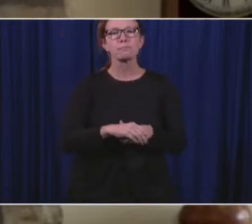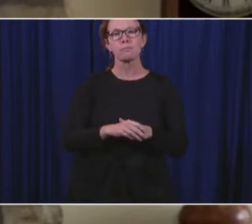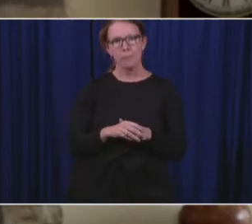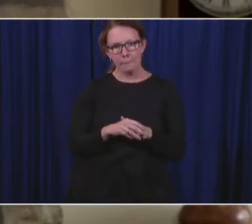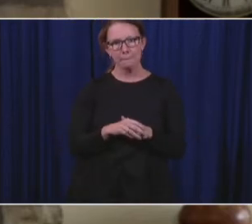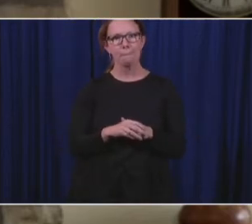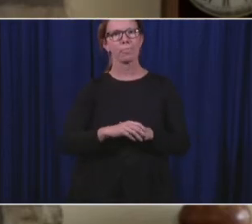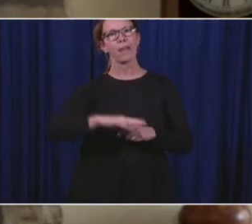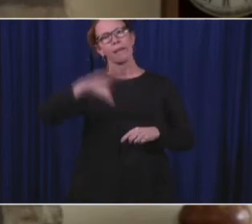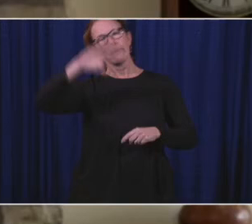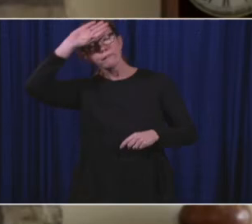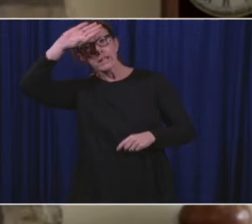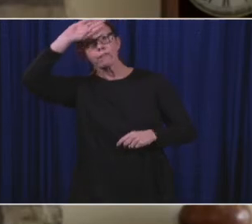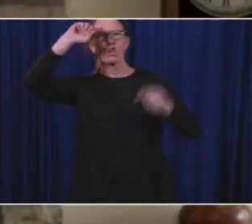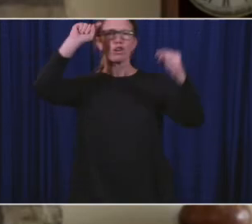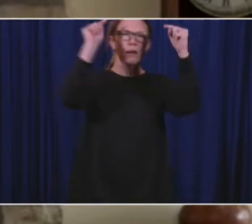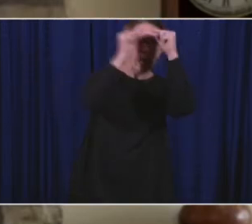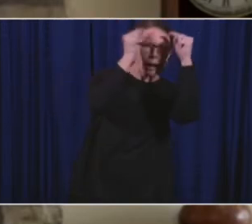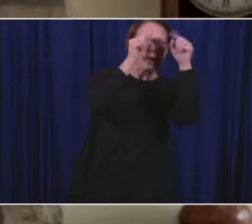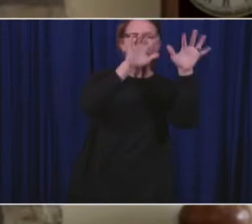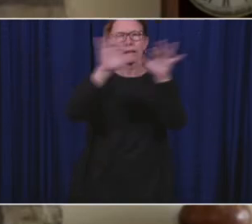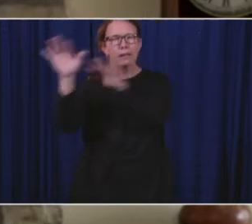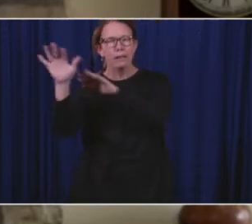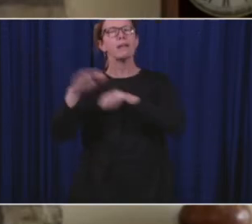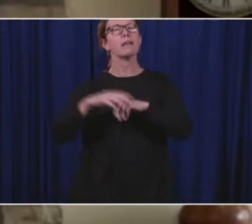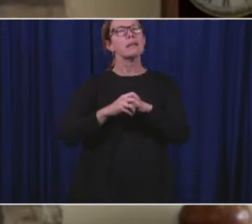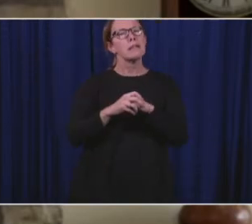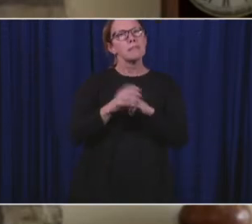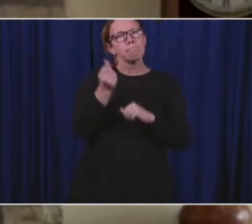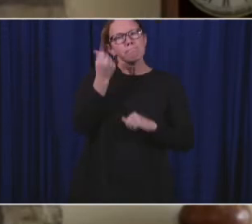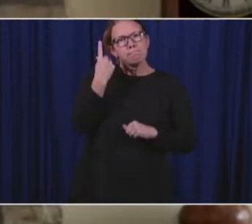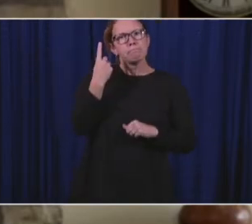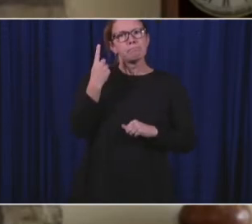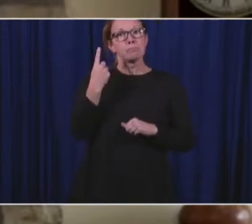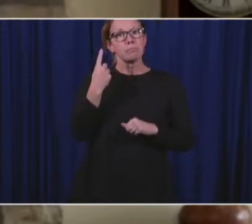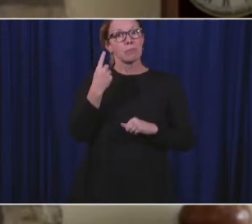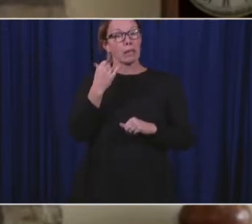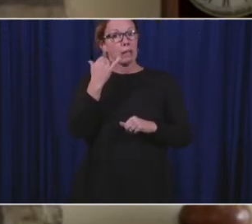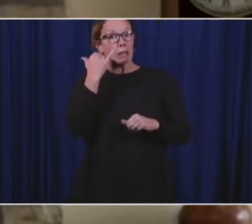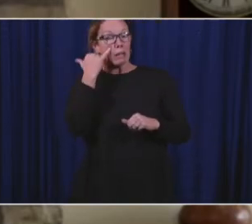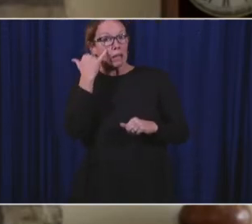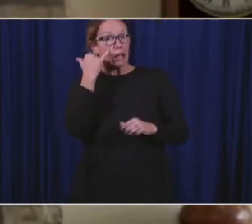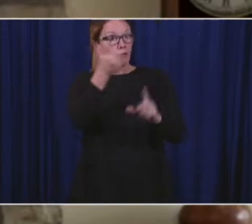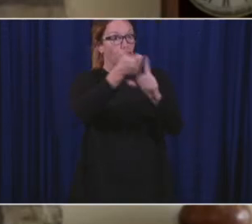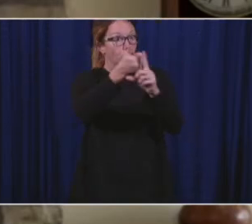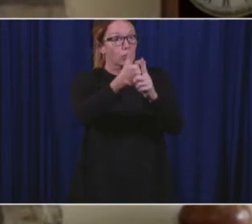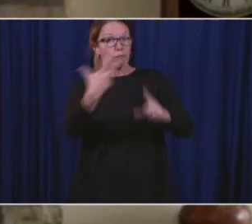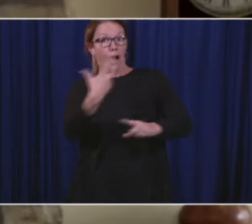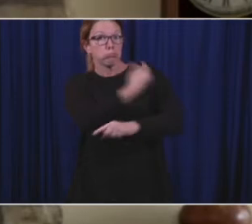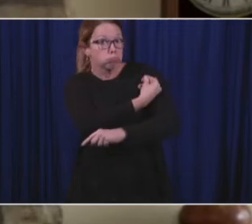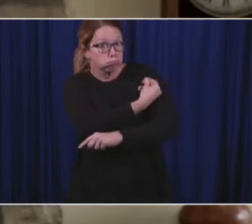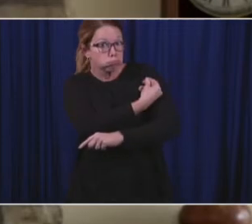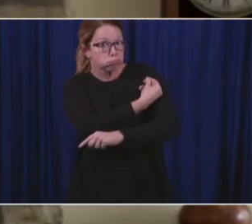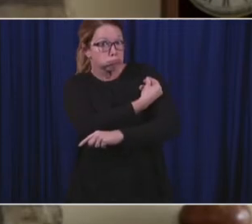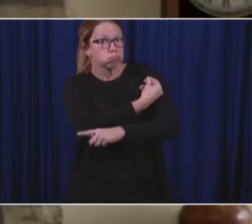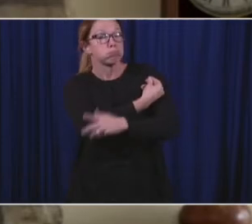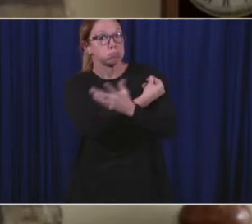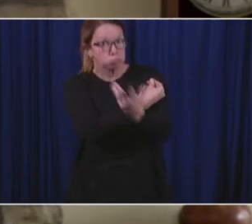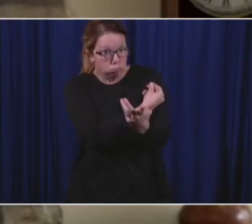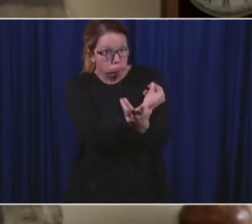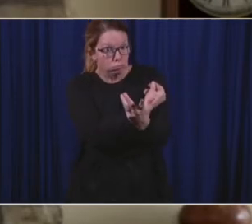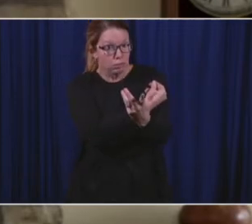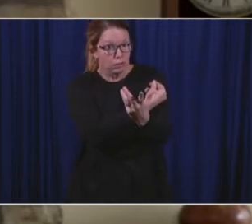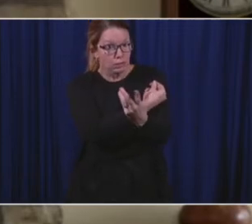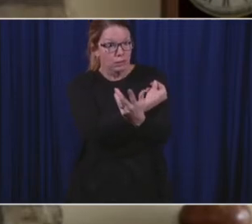fever, headaches, etc. How about if you get vaccinated with the